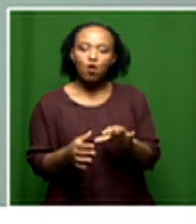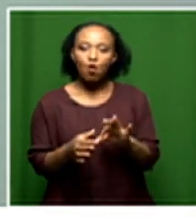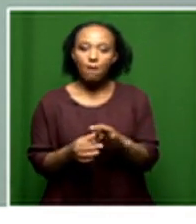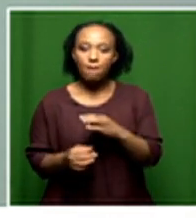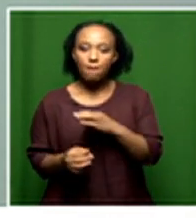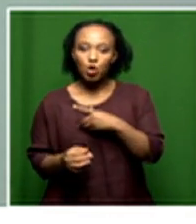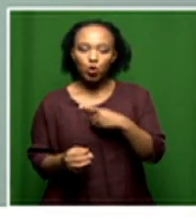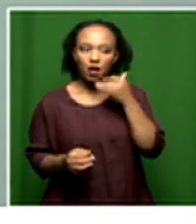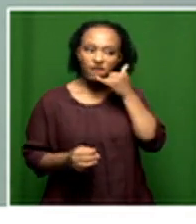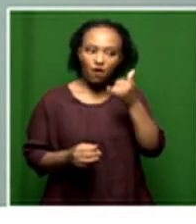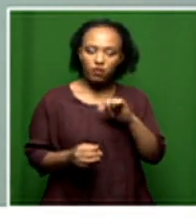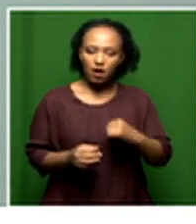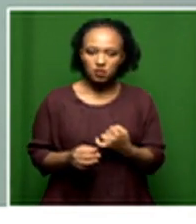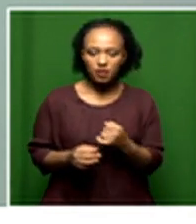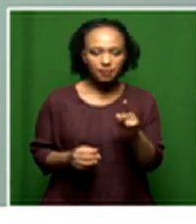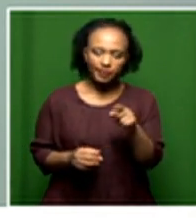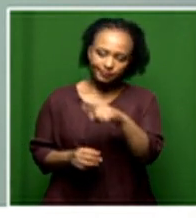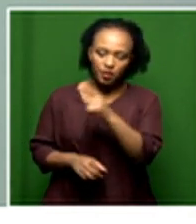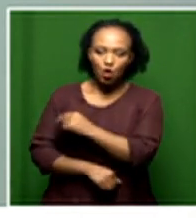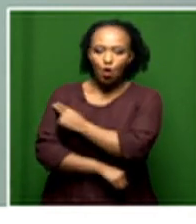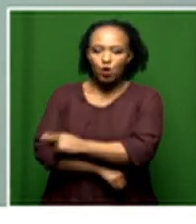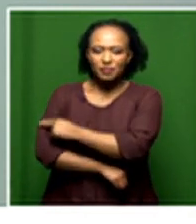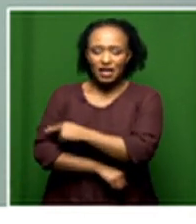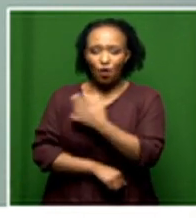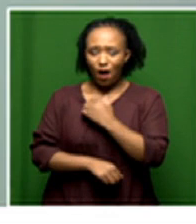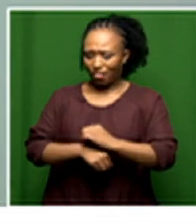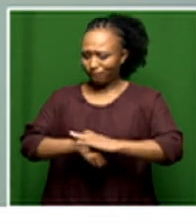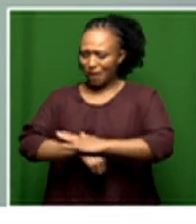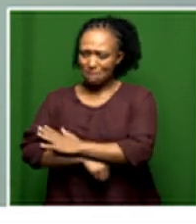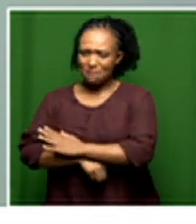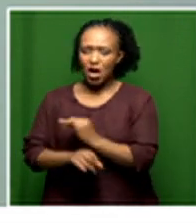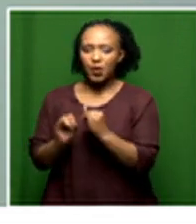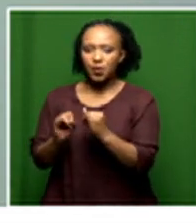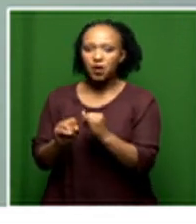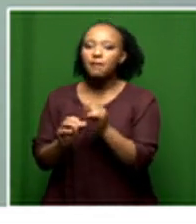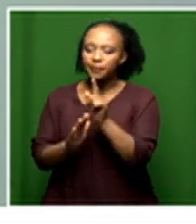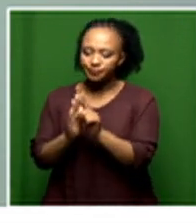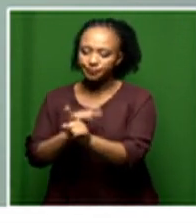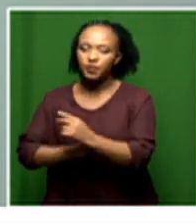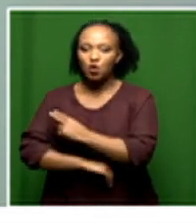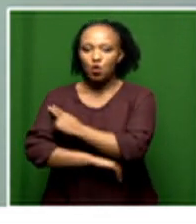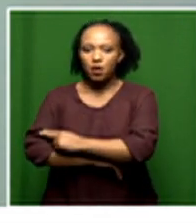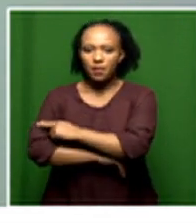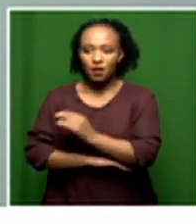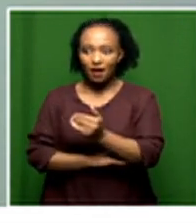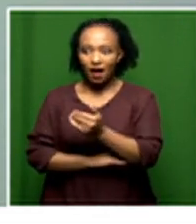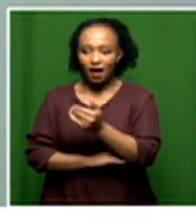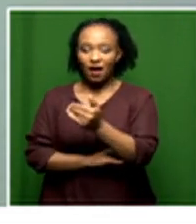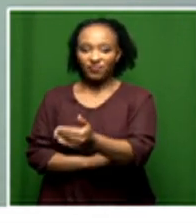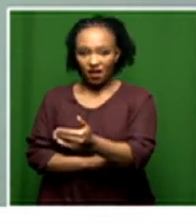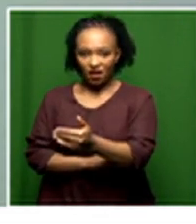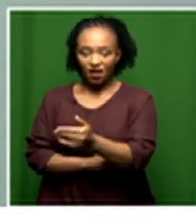him and said, no, I needed to go to hospital. I had a very high infection count. And went to hospital, and very shortly after